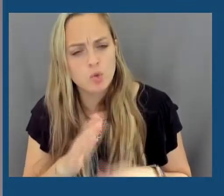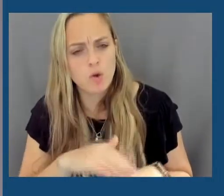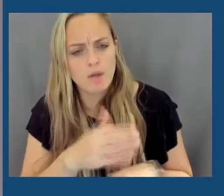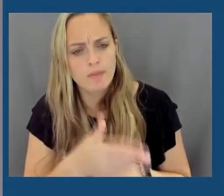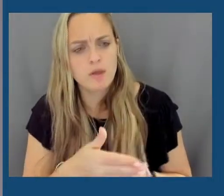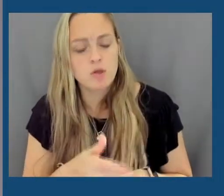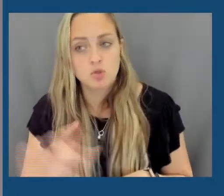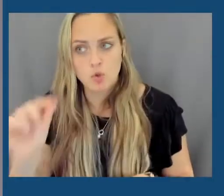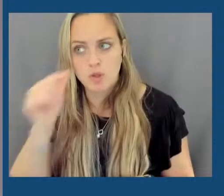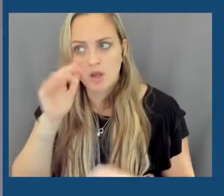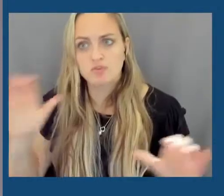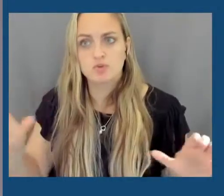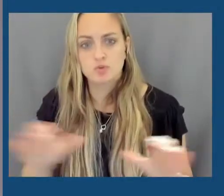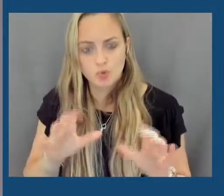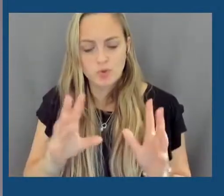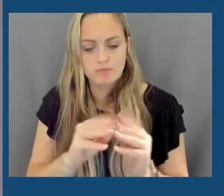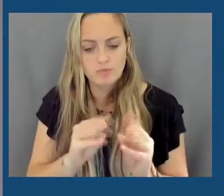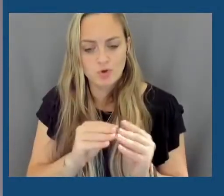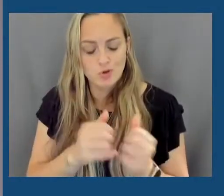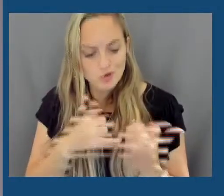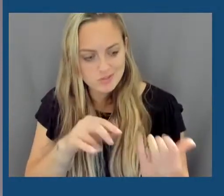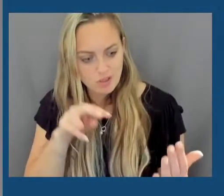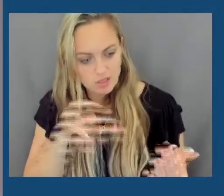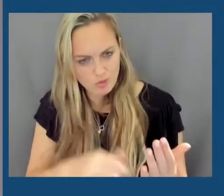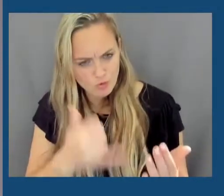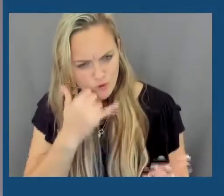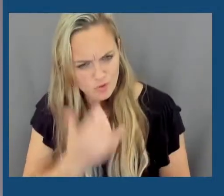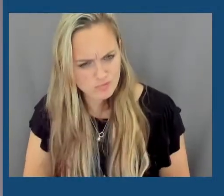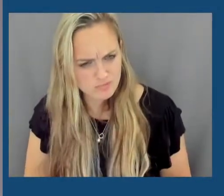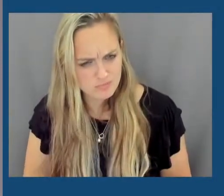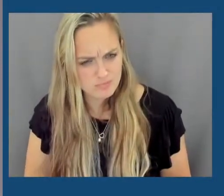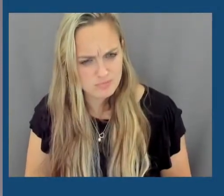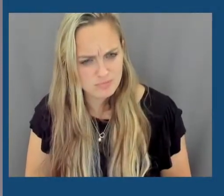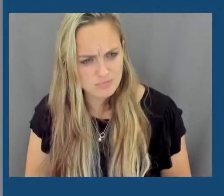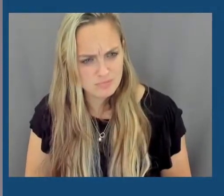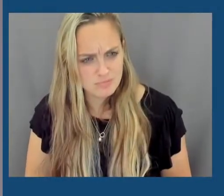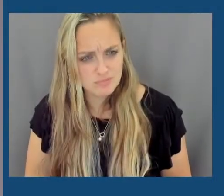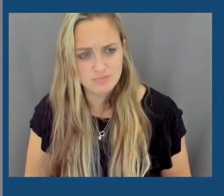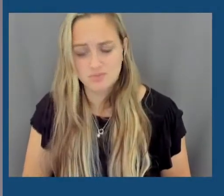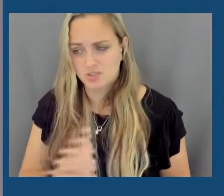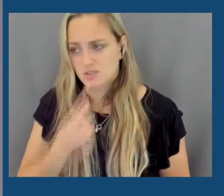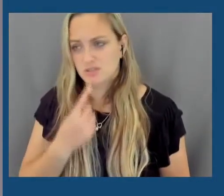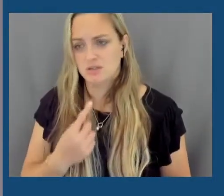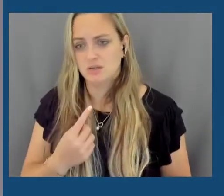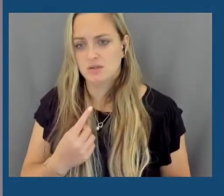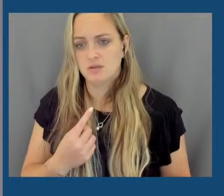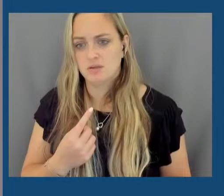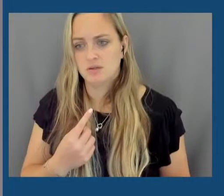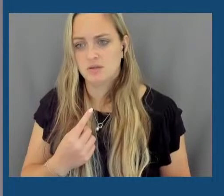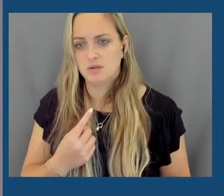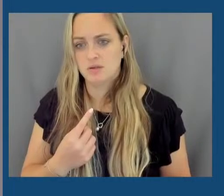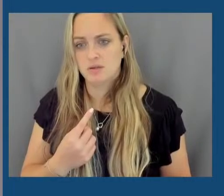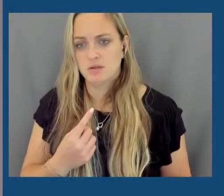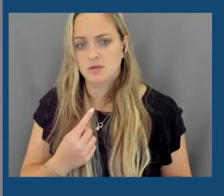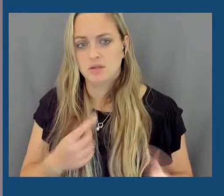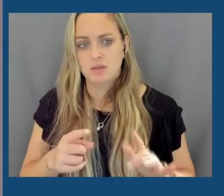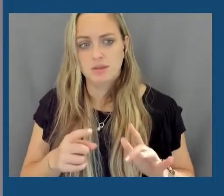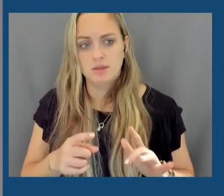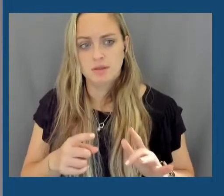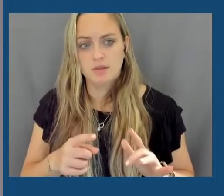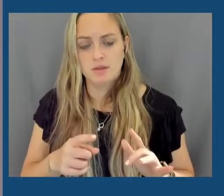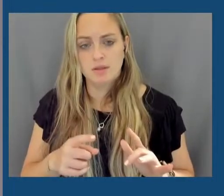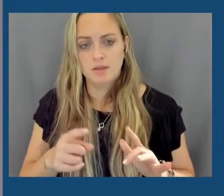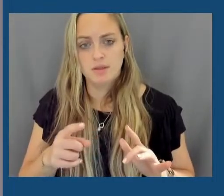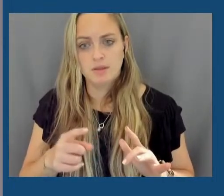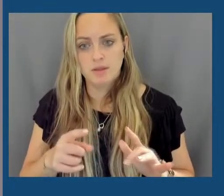doing a form with you and you still are looking at your cell phone. And she says, well, I get mocked out a lot. I need to know what they're saying about me. They mock